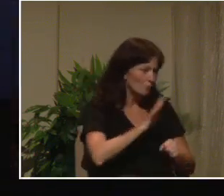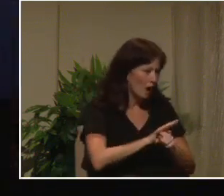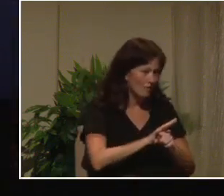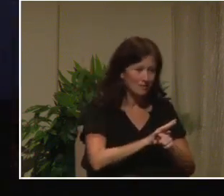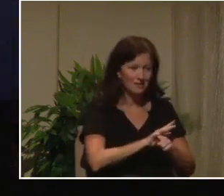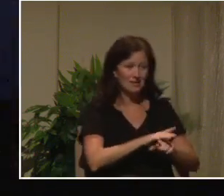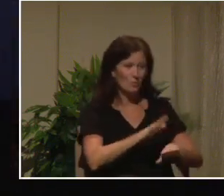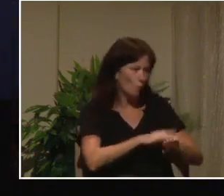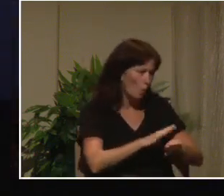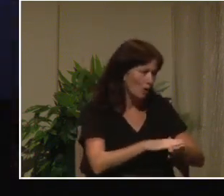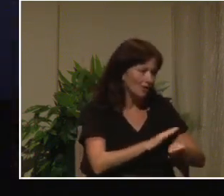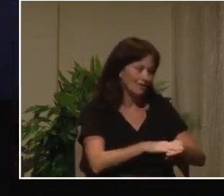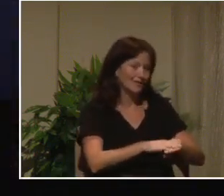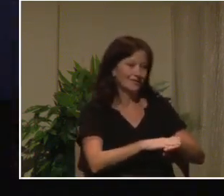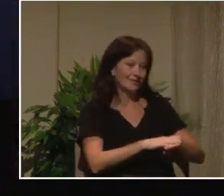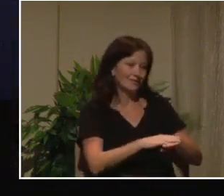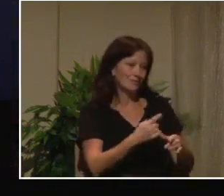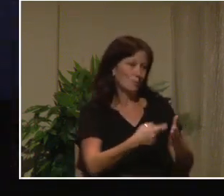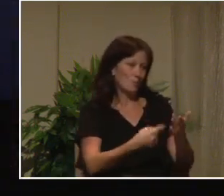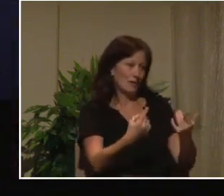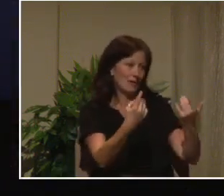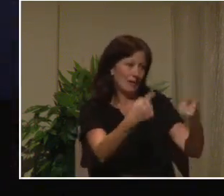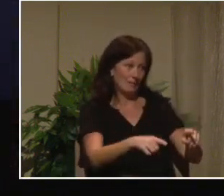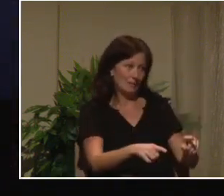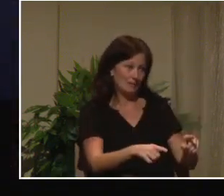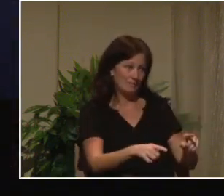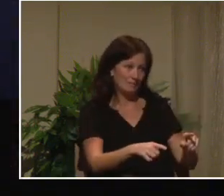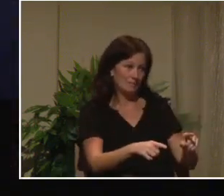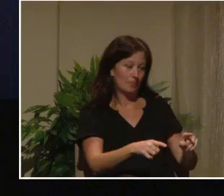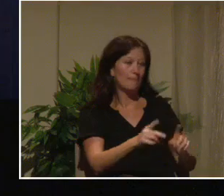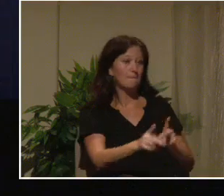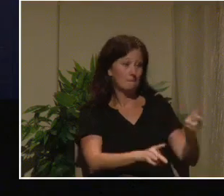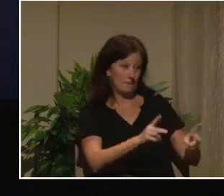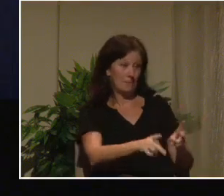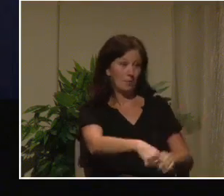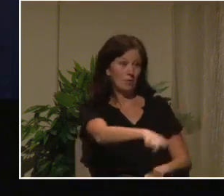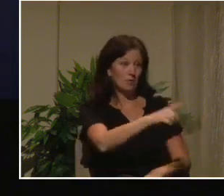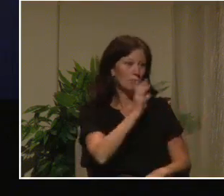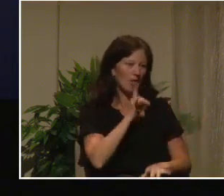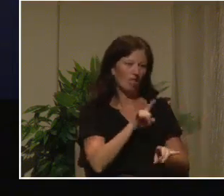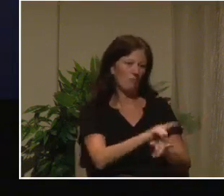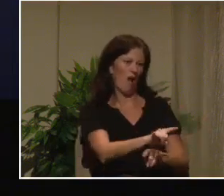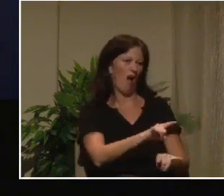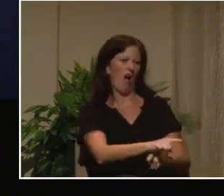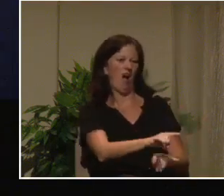warning. And this is what's going to happen. The people are going to mock.